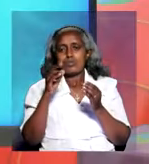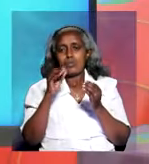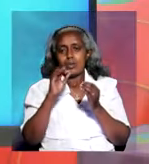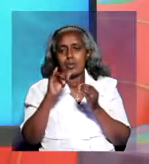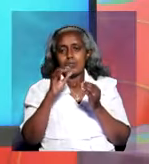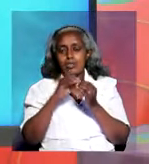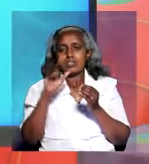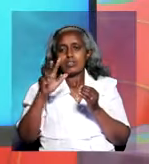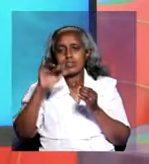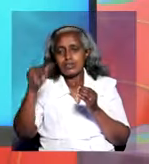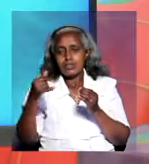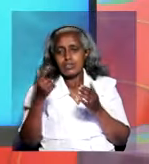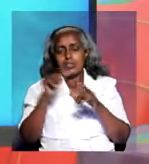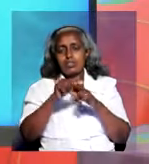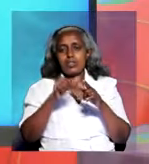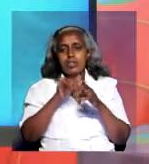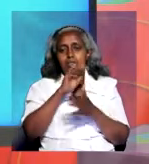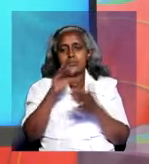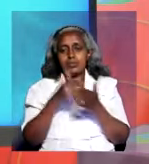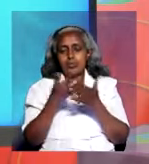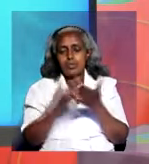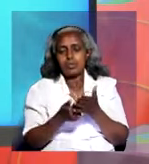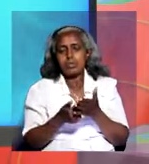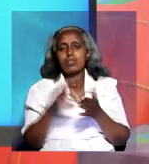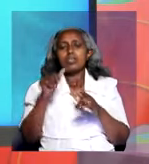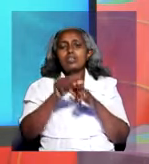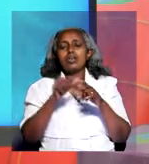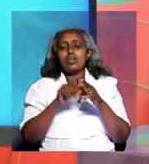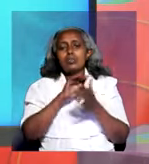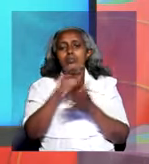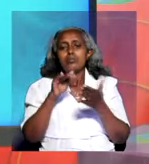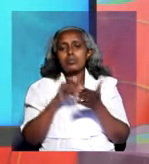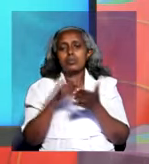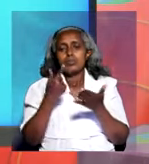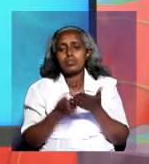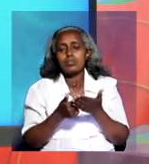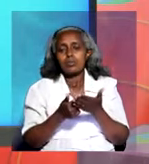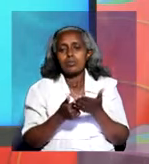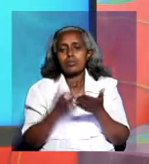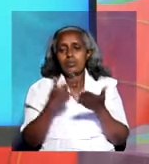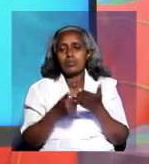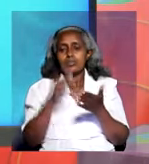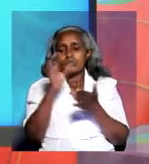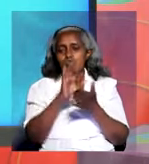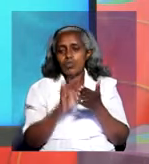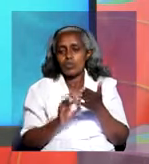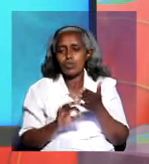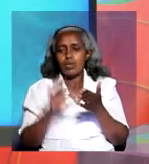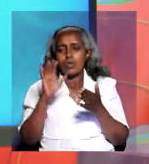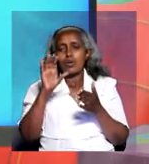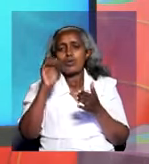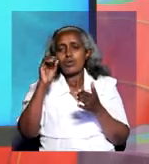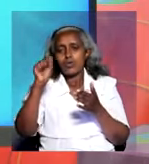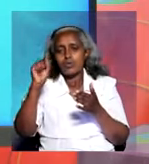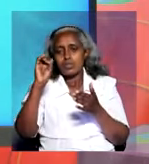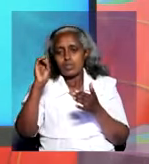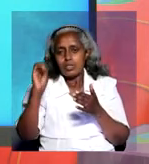So, we are asked to find the angle between them. To find the angle between them, we use this formula cos